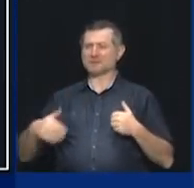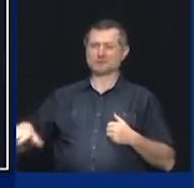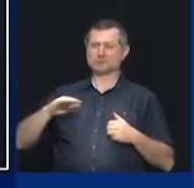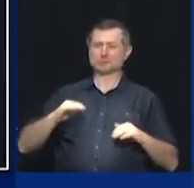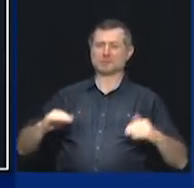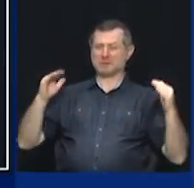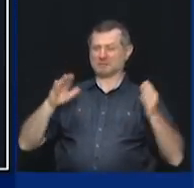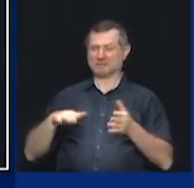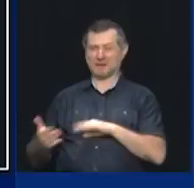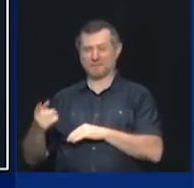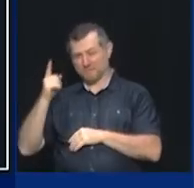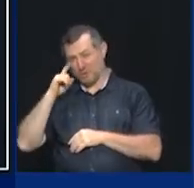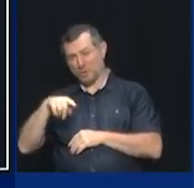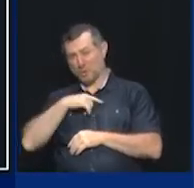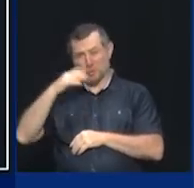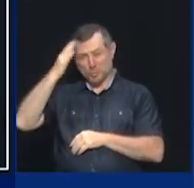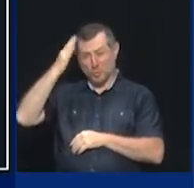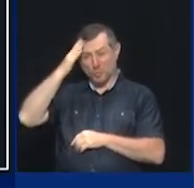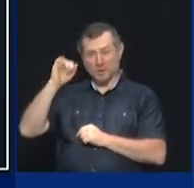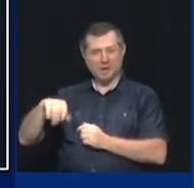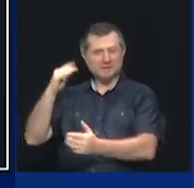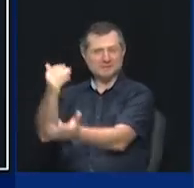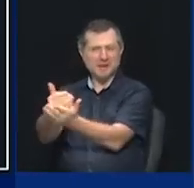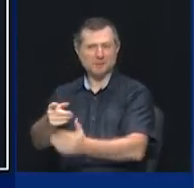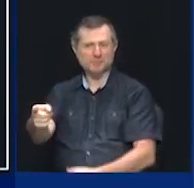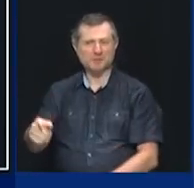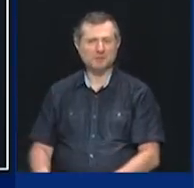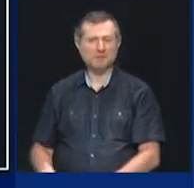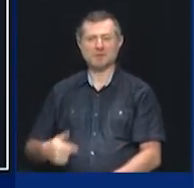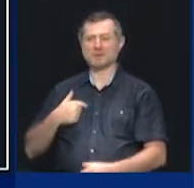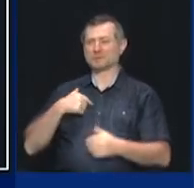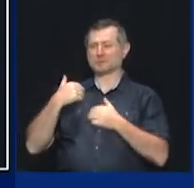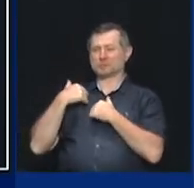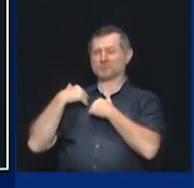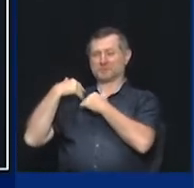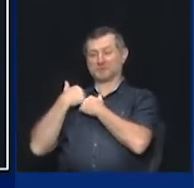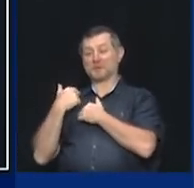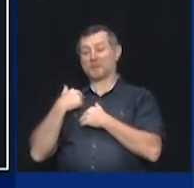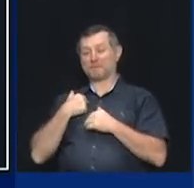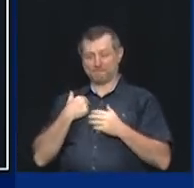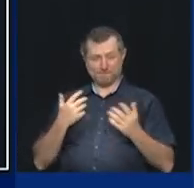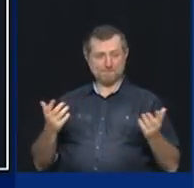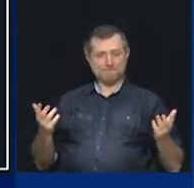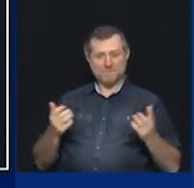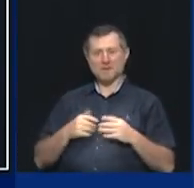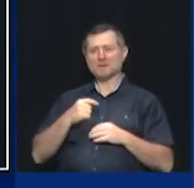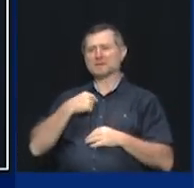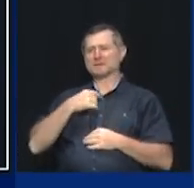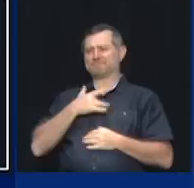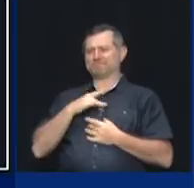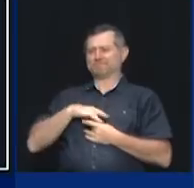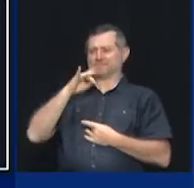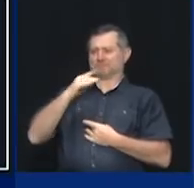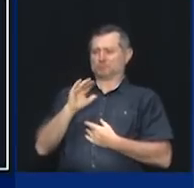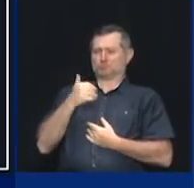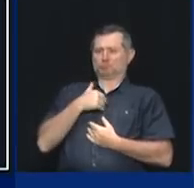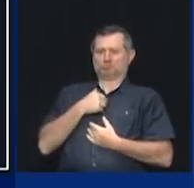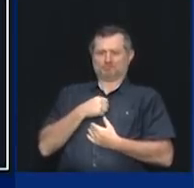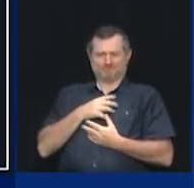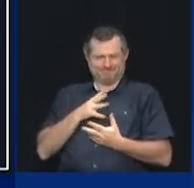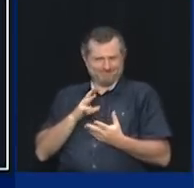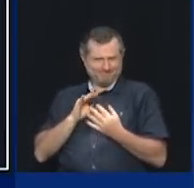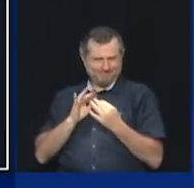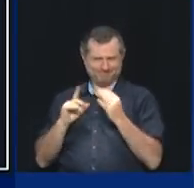stop it. And it's your obligation to do something. The spirit of community demands that you do